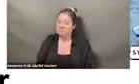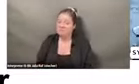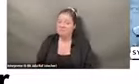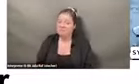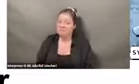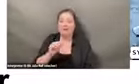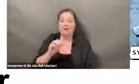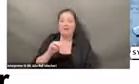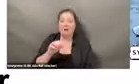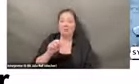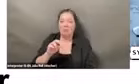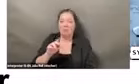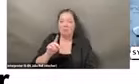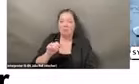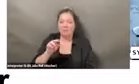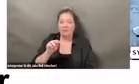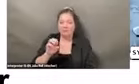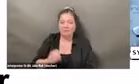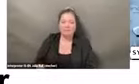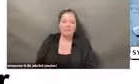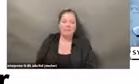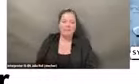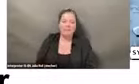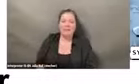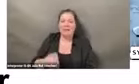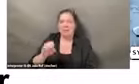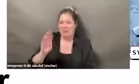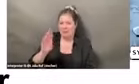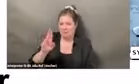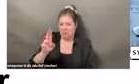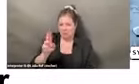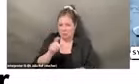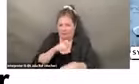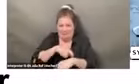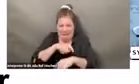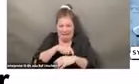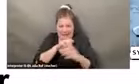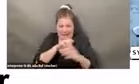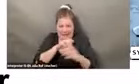At EBU, I think we wouldn't have time to give feedback on everything.